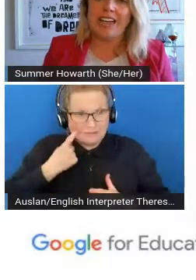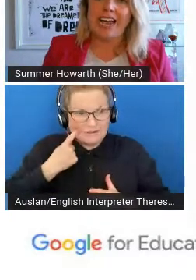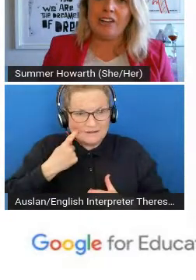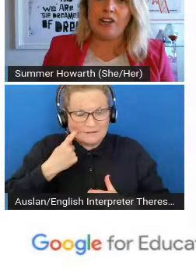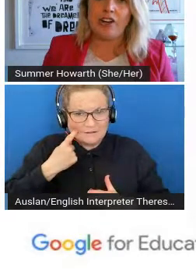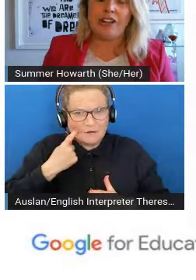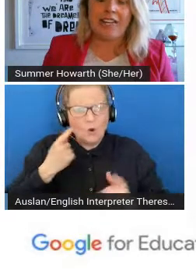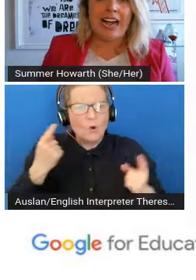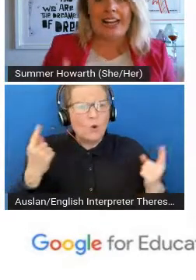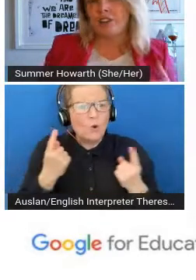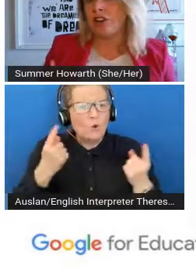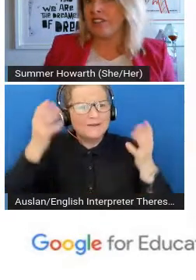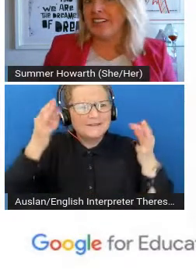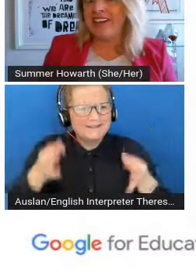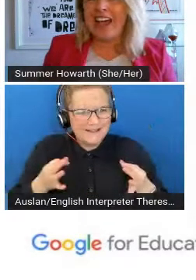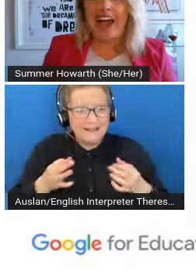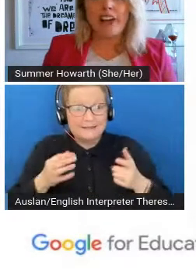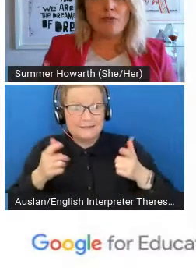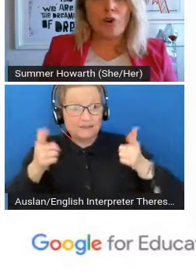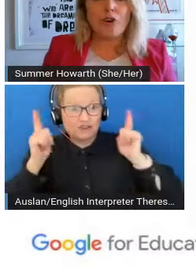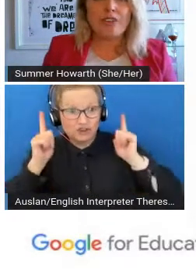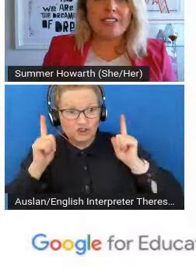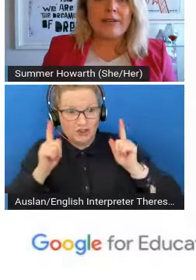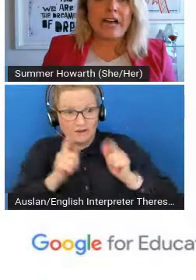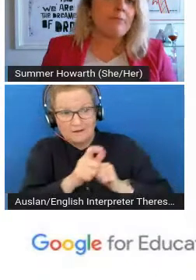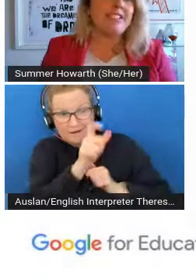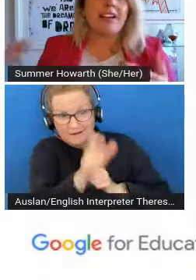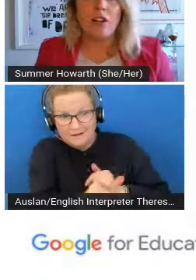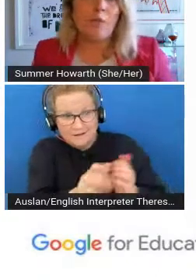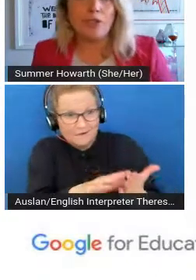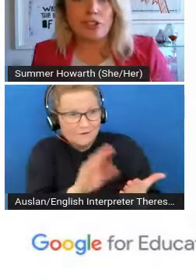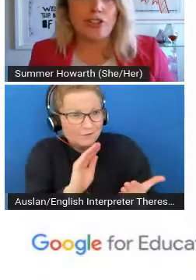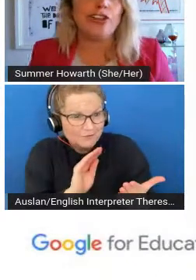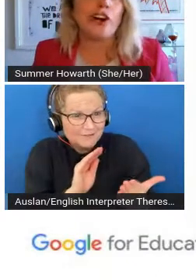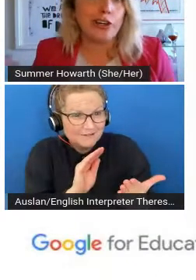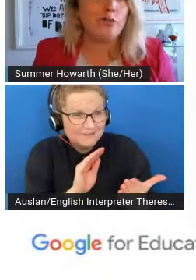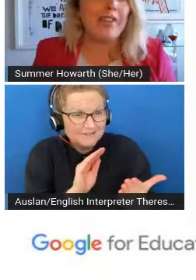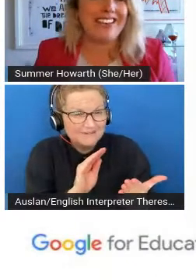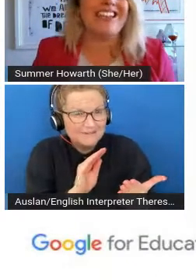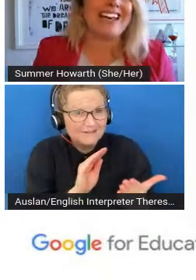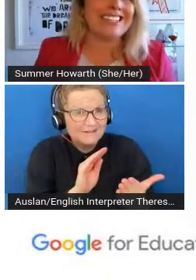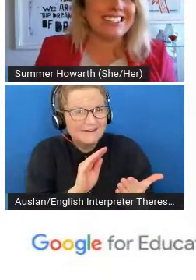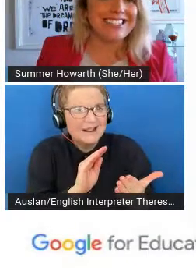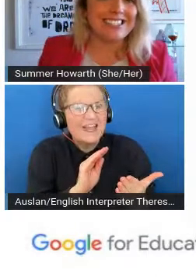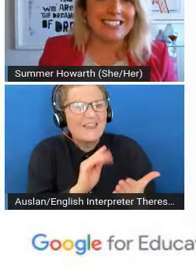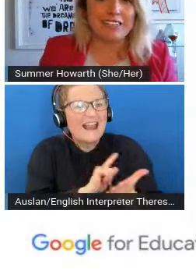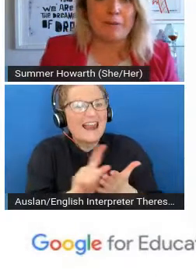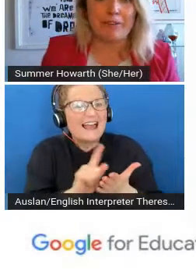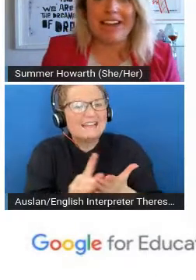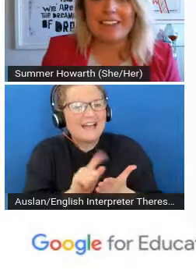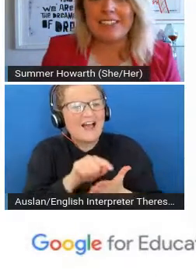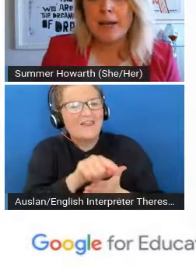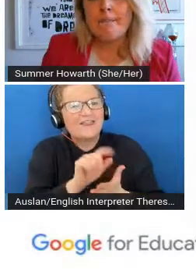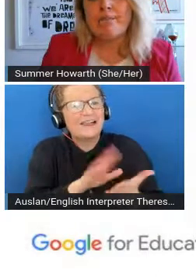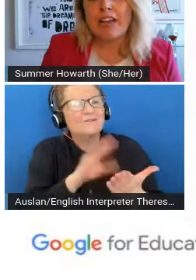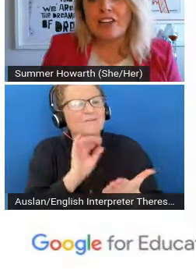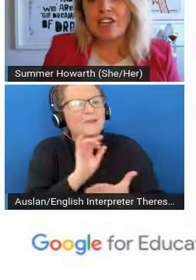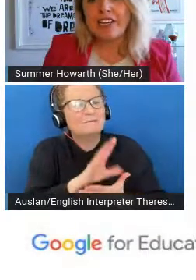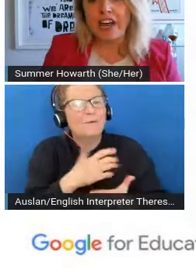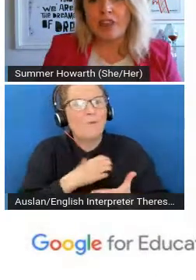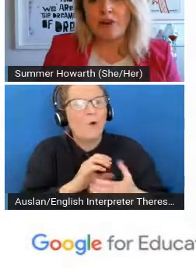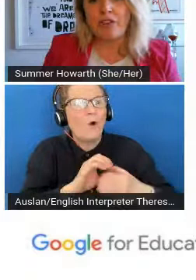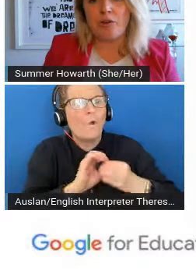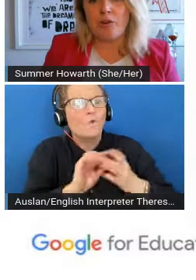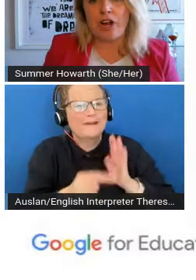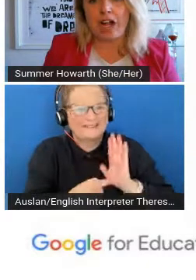teacher and learner and content. And of course, it becomes then a lot more student owned when there's that consistency in place. And I